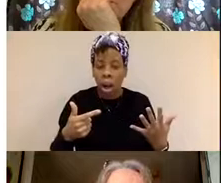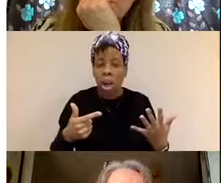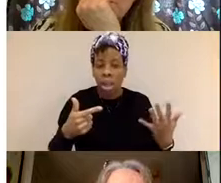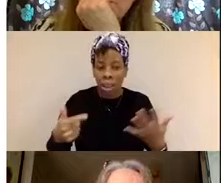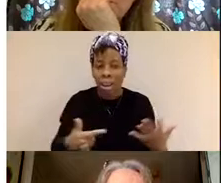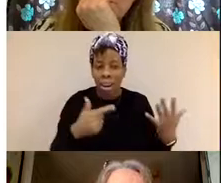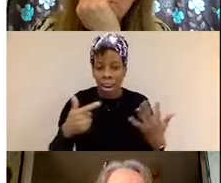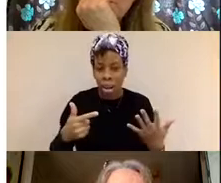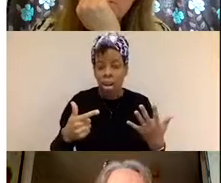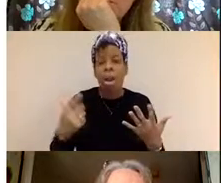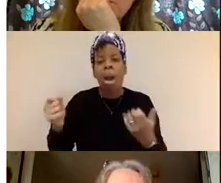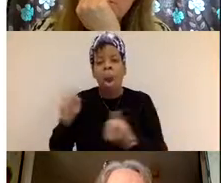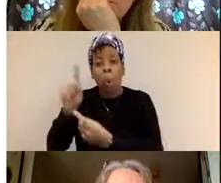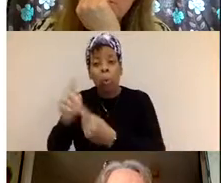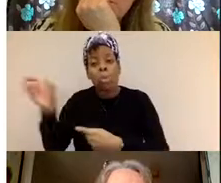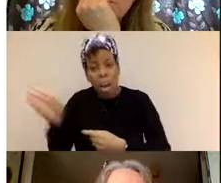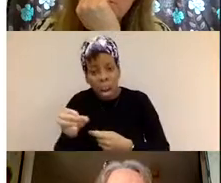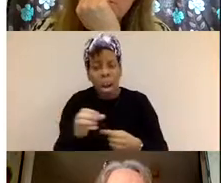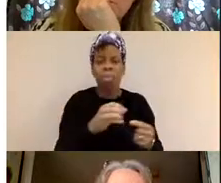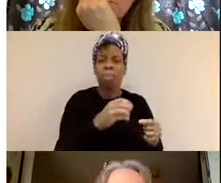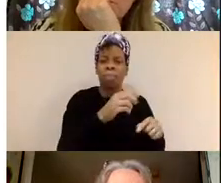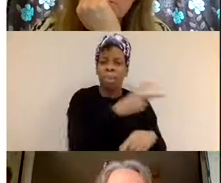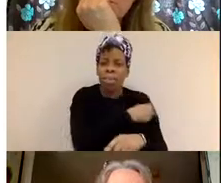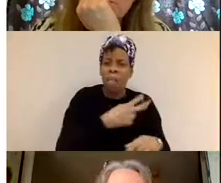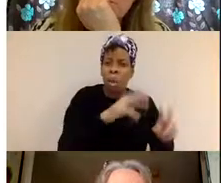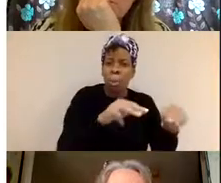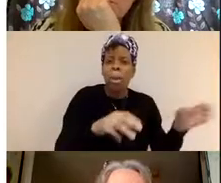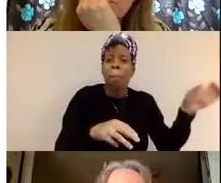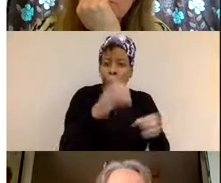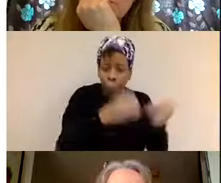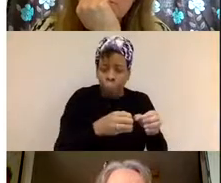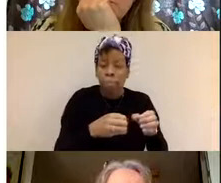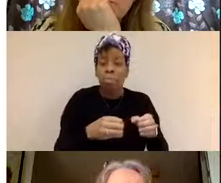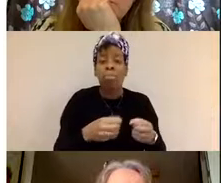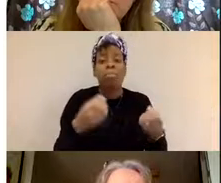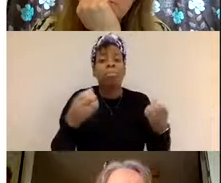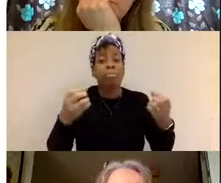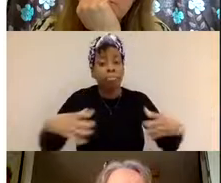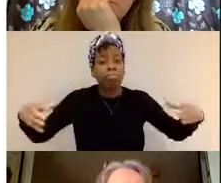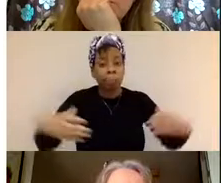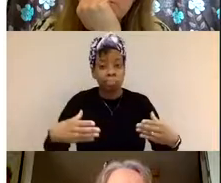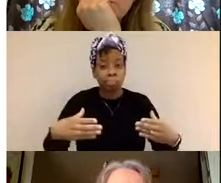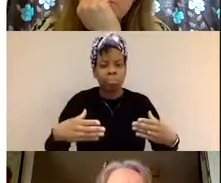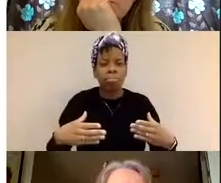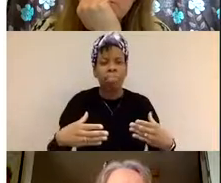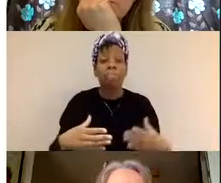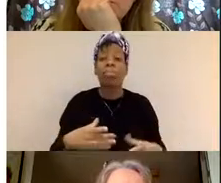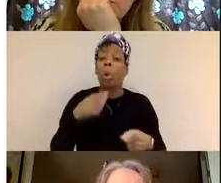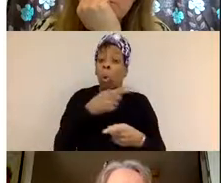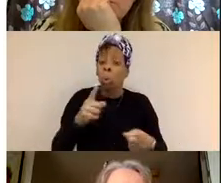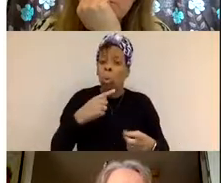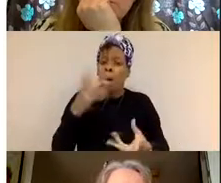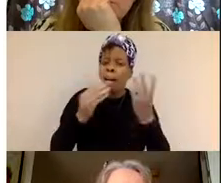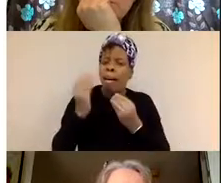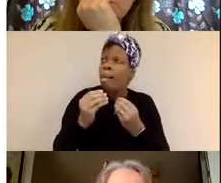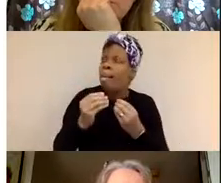course tutor and staff from the museum as well. And it will provide an introduction to the collection, and then you'll be encouraged to kind of choose